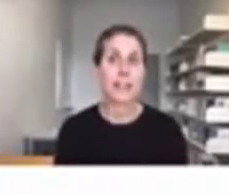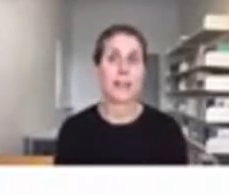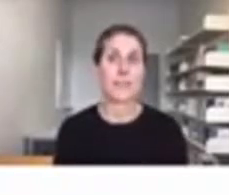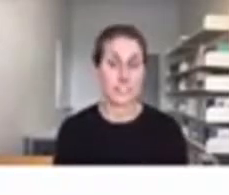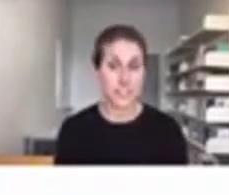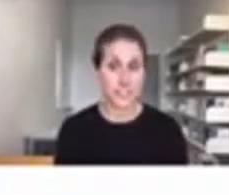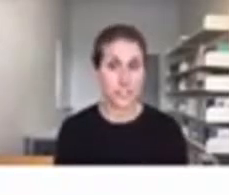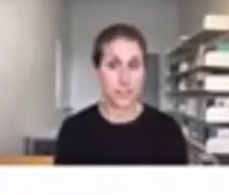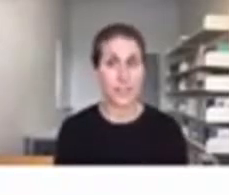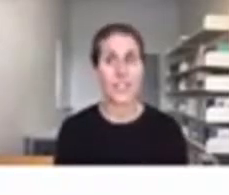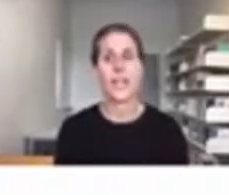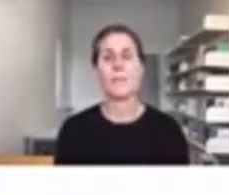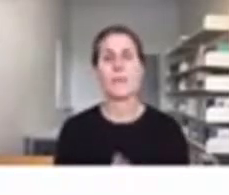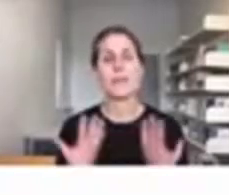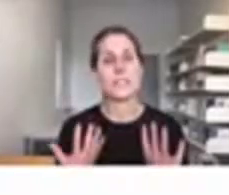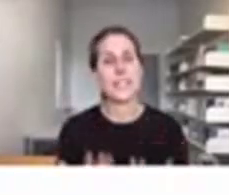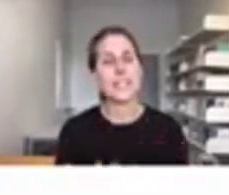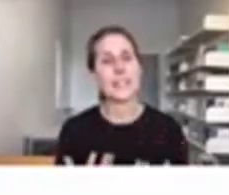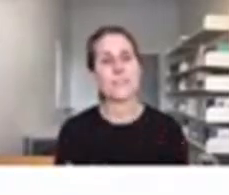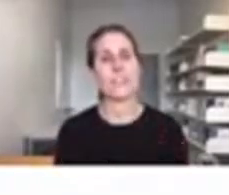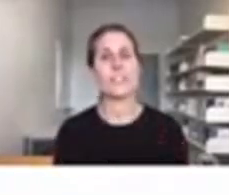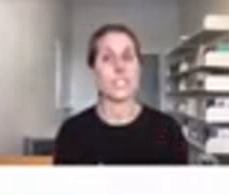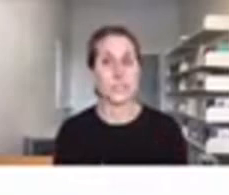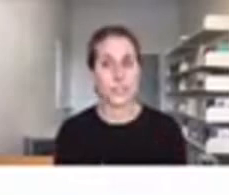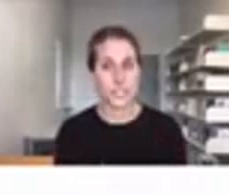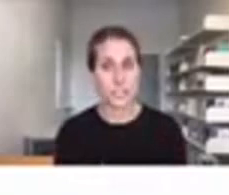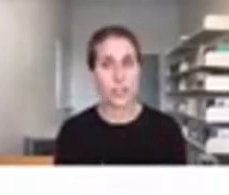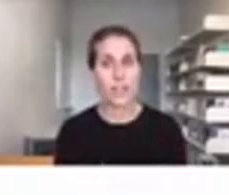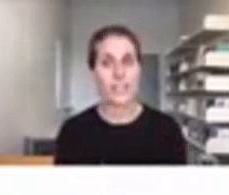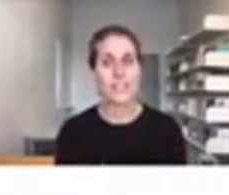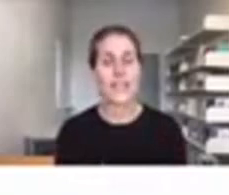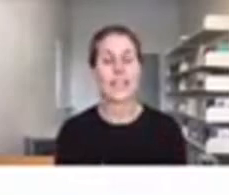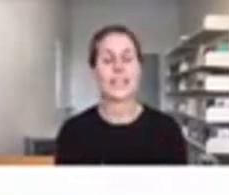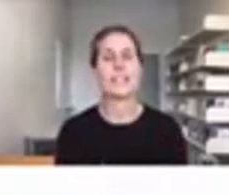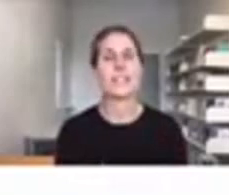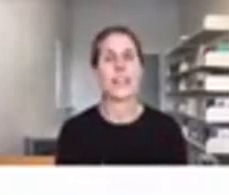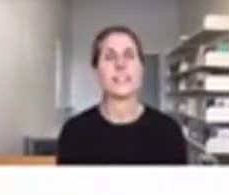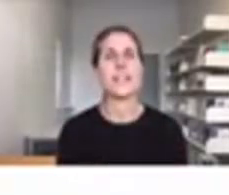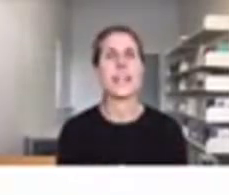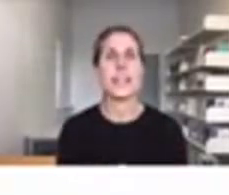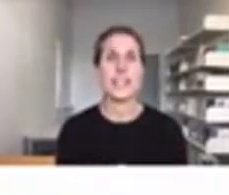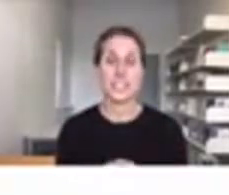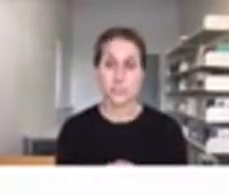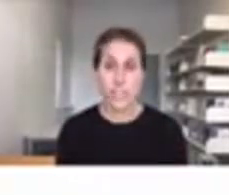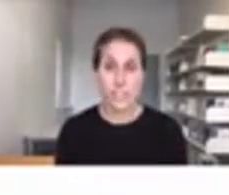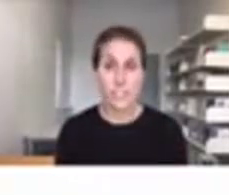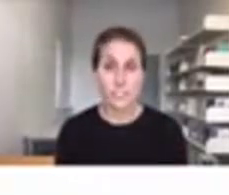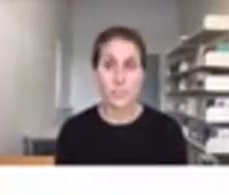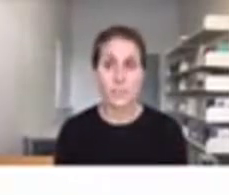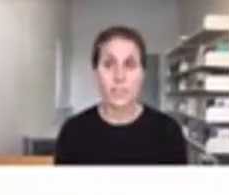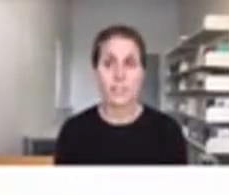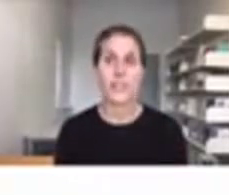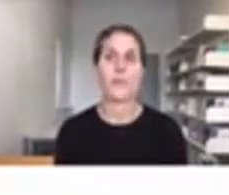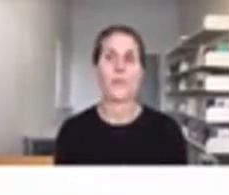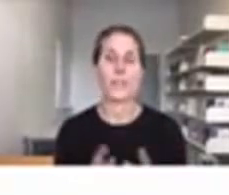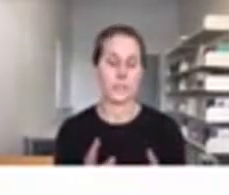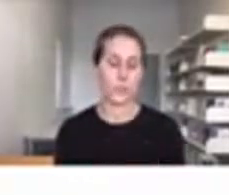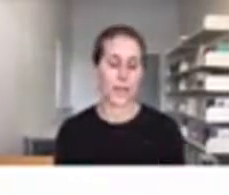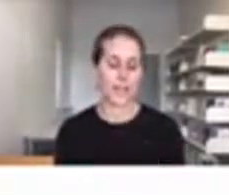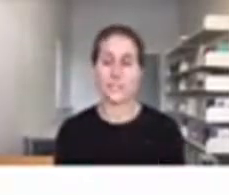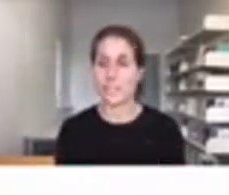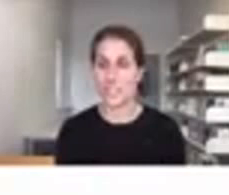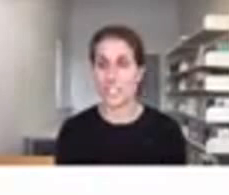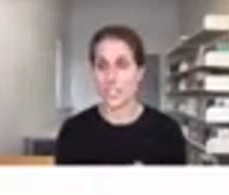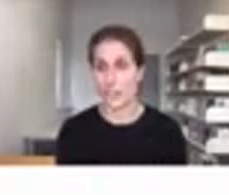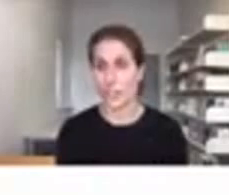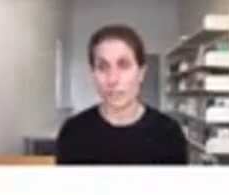relationships are at the centre of it. Because again, the research is very strong in telling us that it's relationships that is